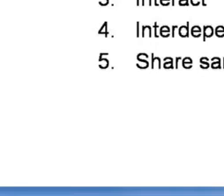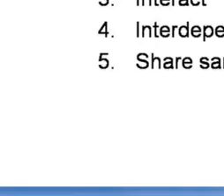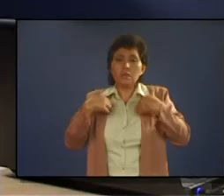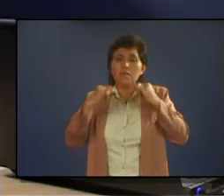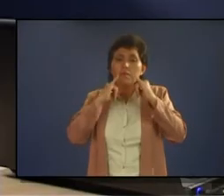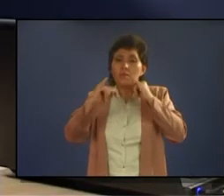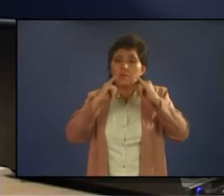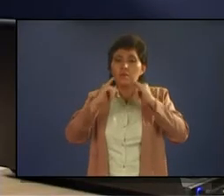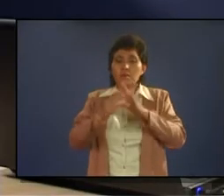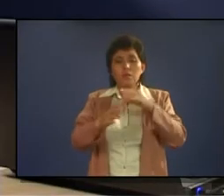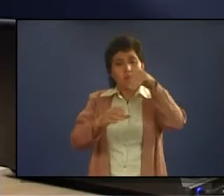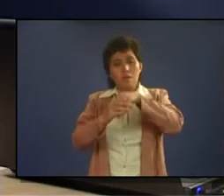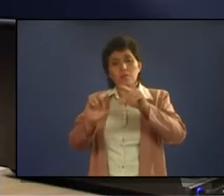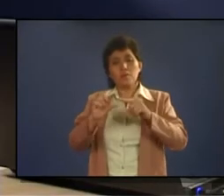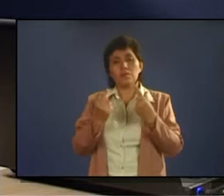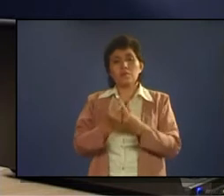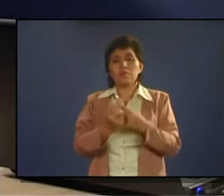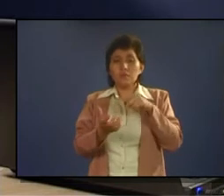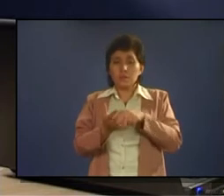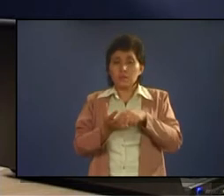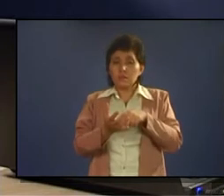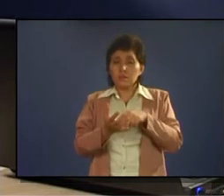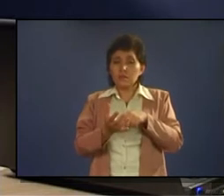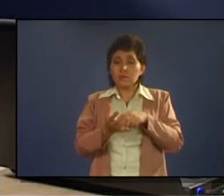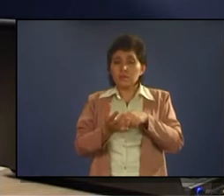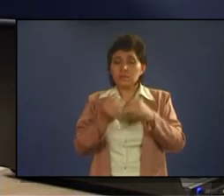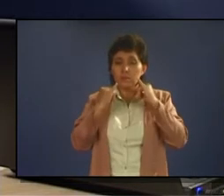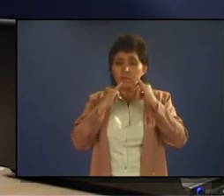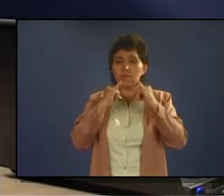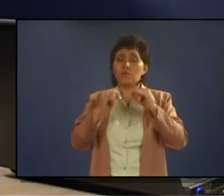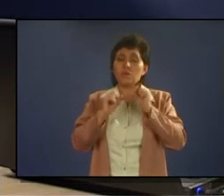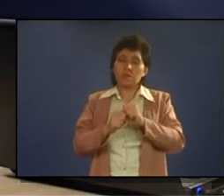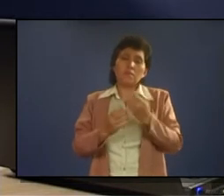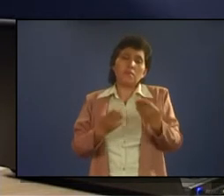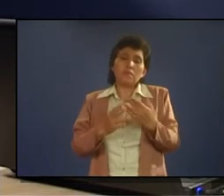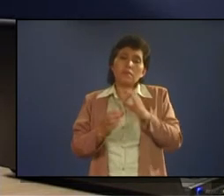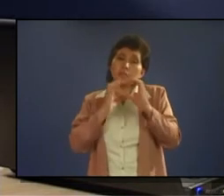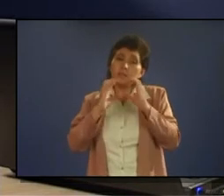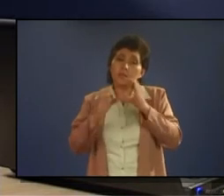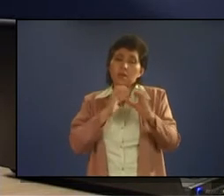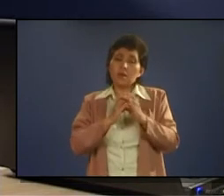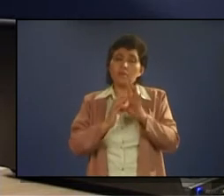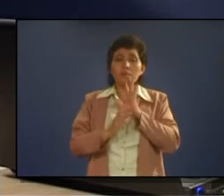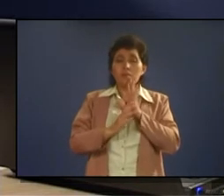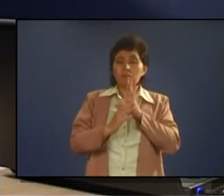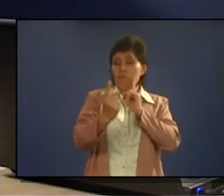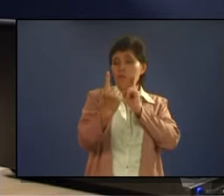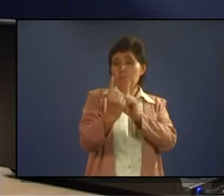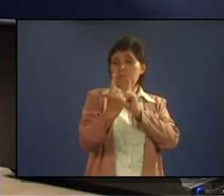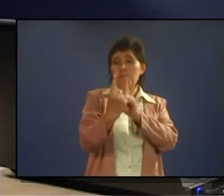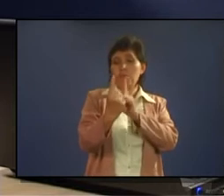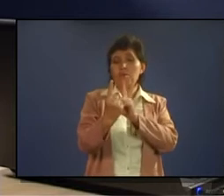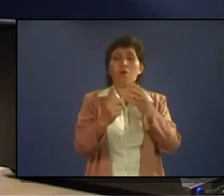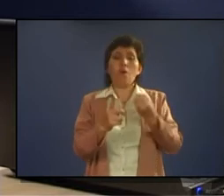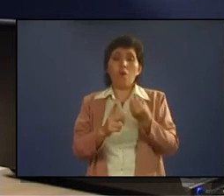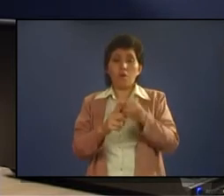in a group. Now, this kind of interaction can be a verbal communication. You talk it face to face, or the group